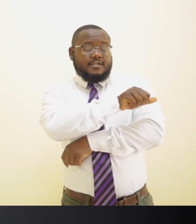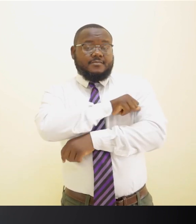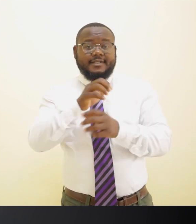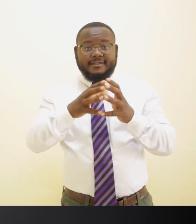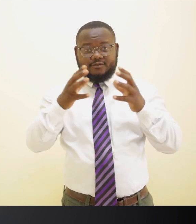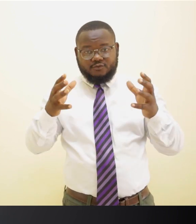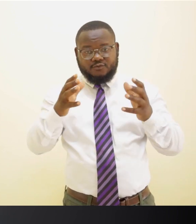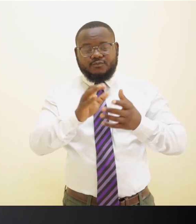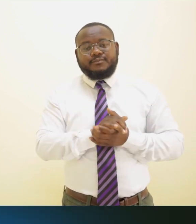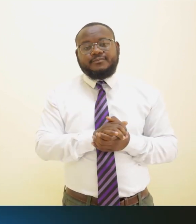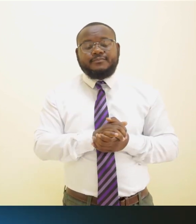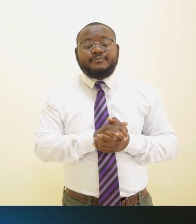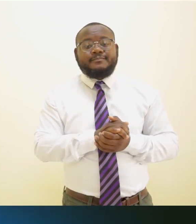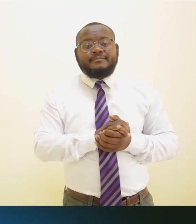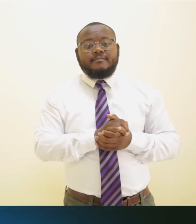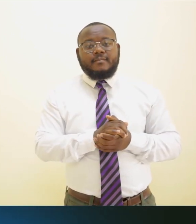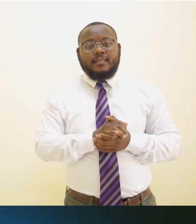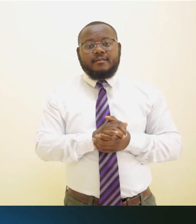facility.